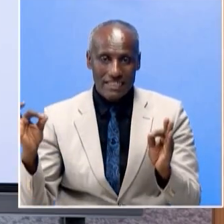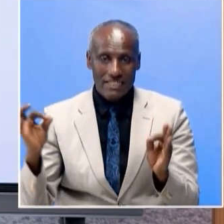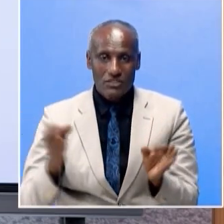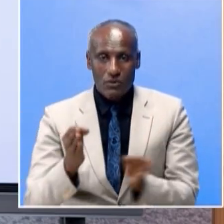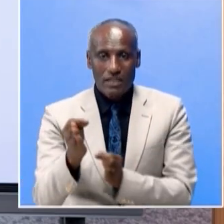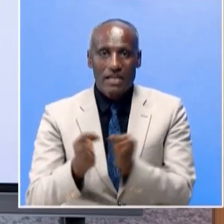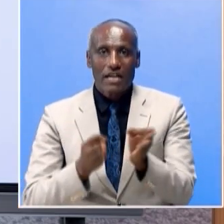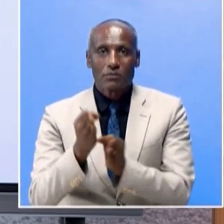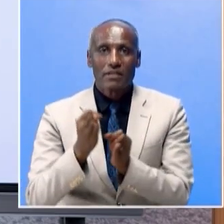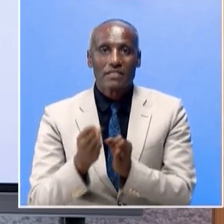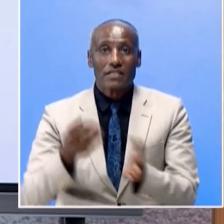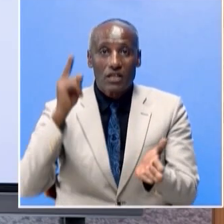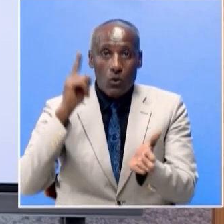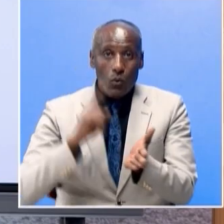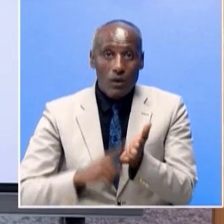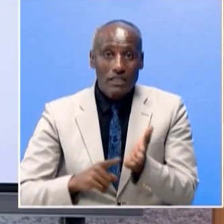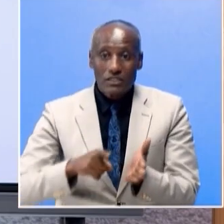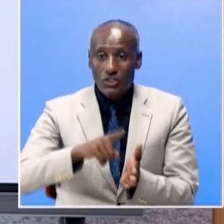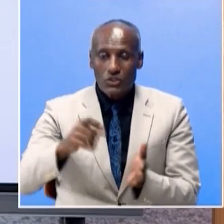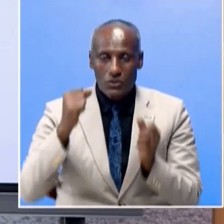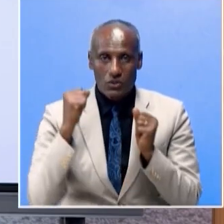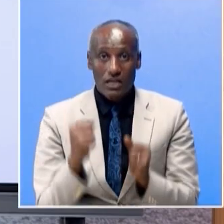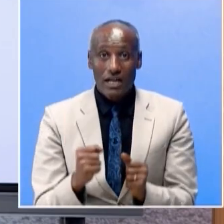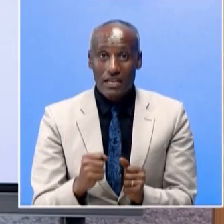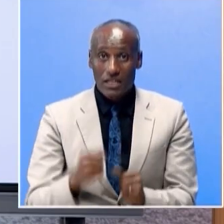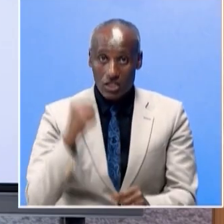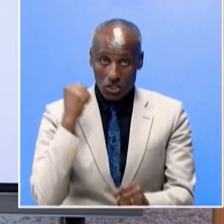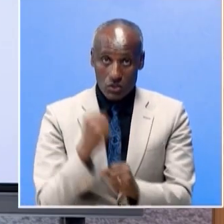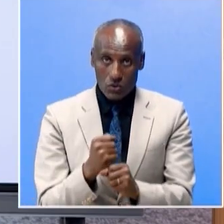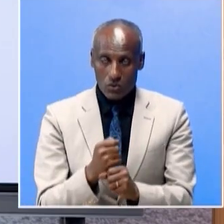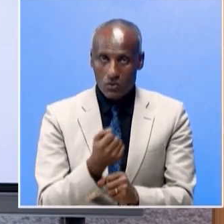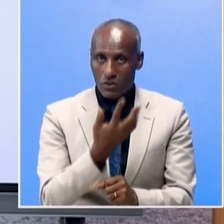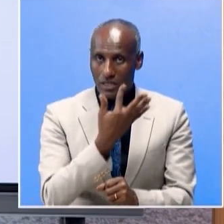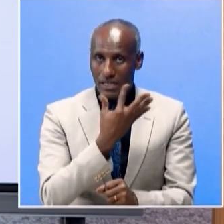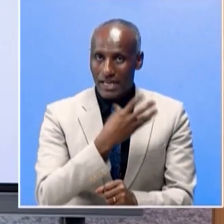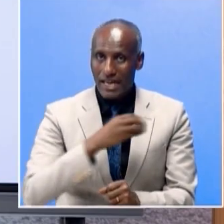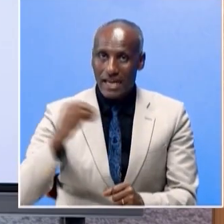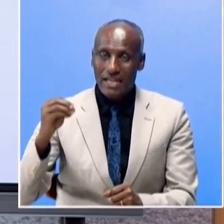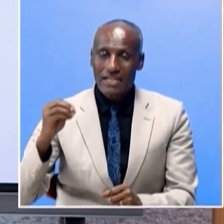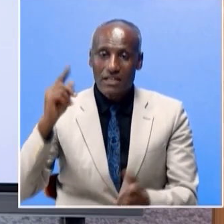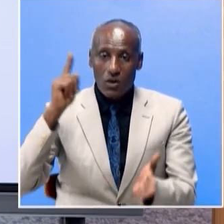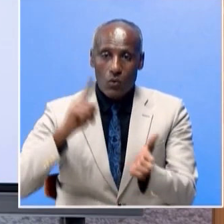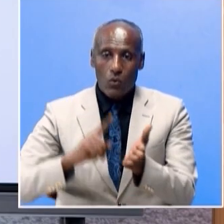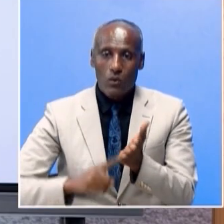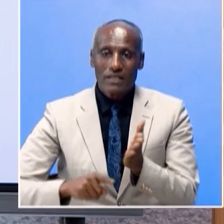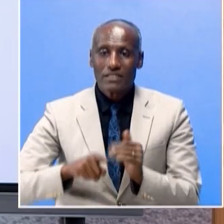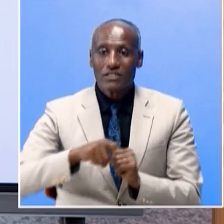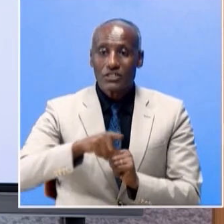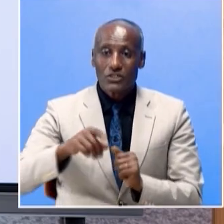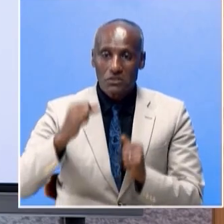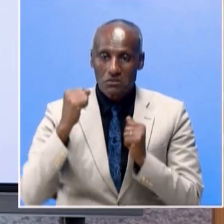express what you can do and what you cannot do using can, cannot,